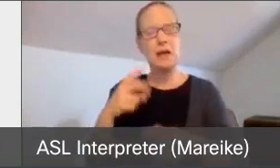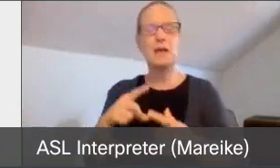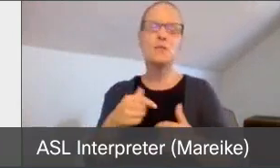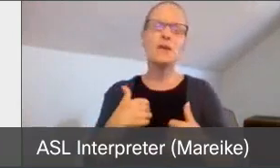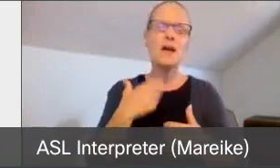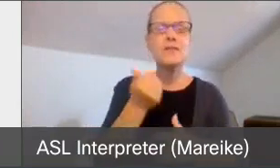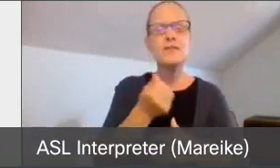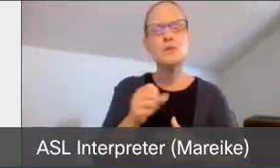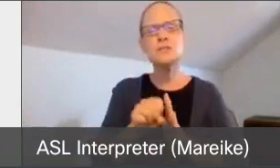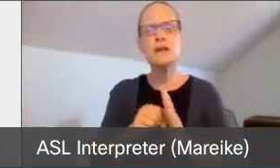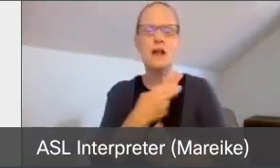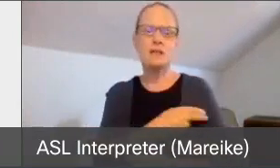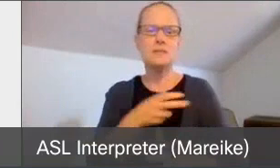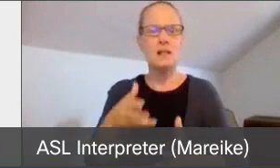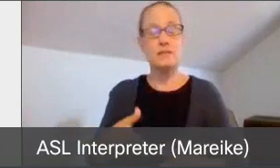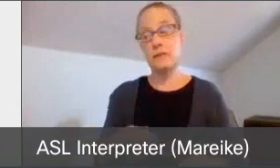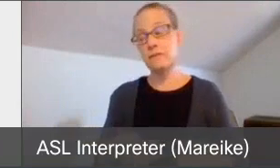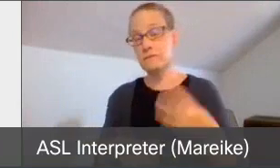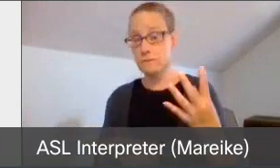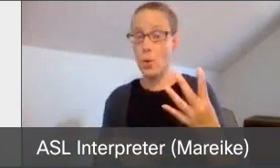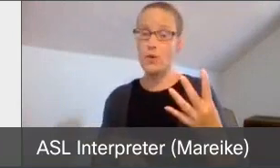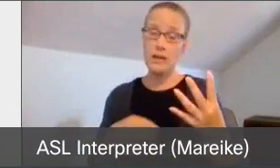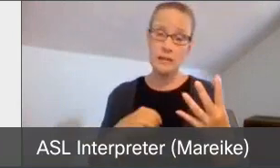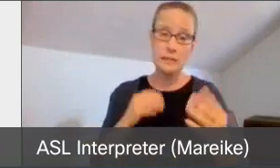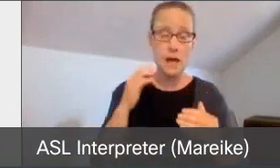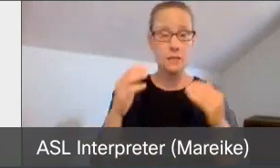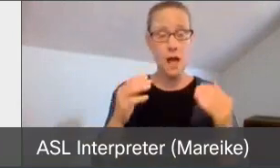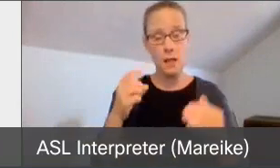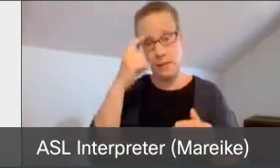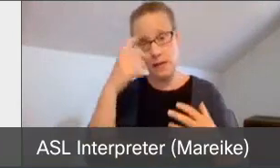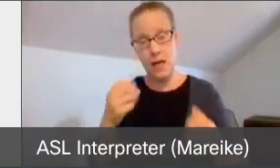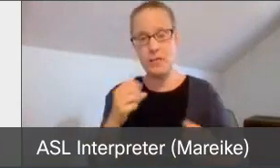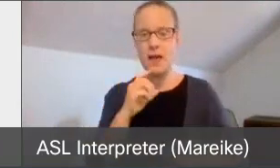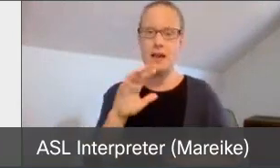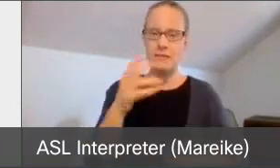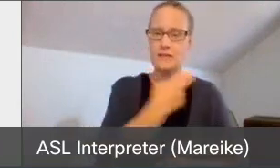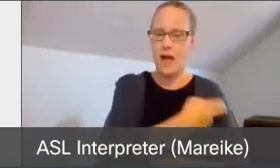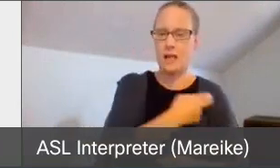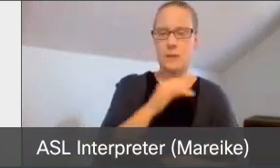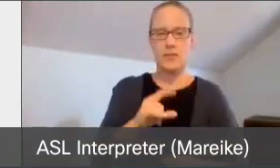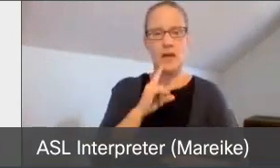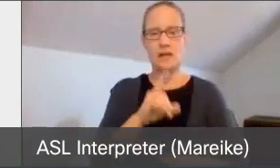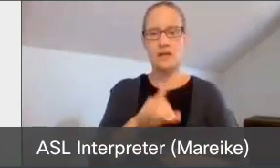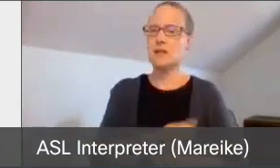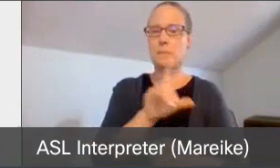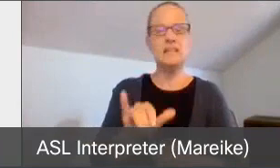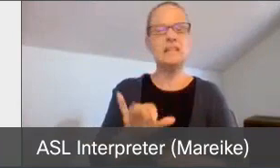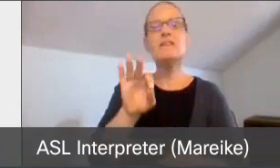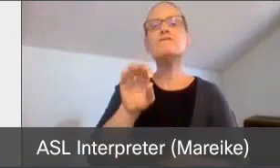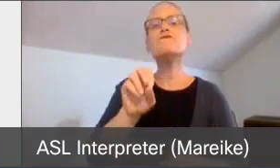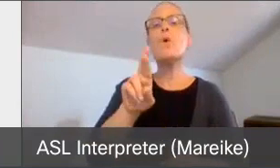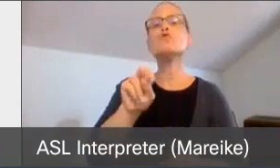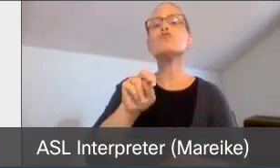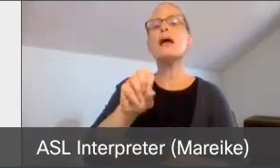So we have 4 state hospitals that take adult mental health, and we have a 5th hospital that is completely forensics.